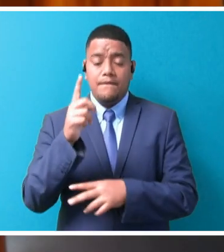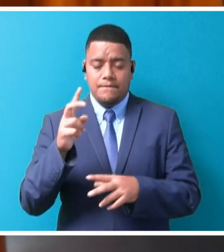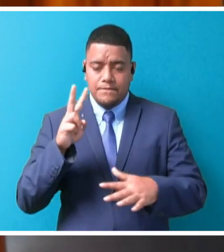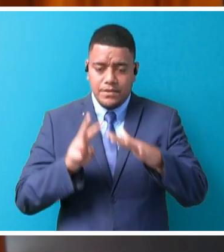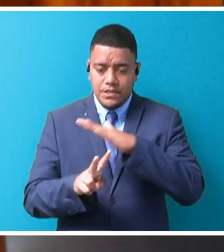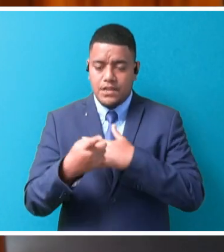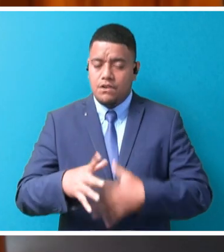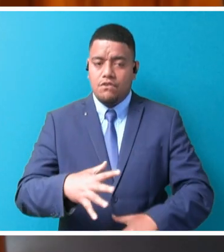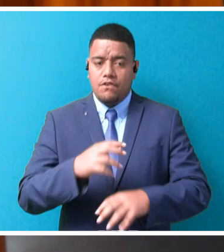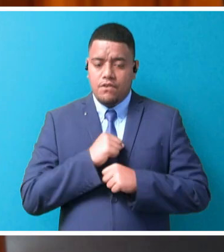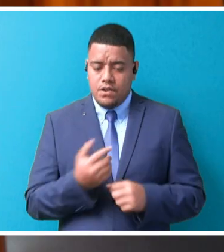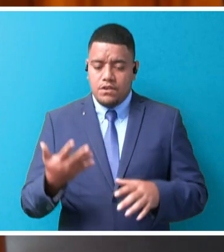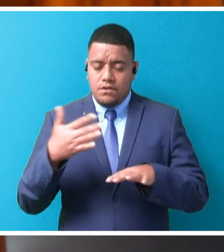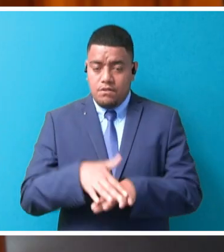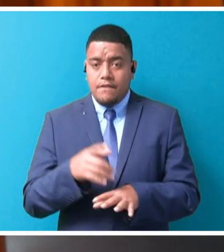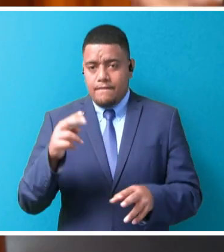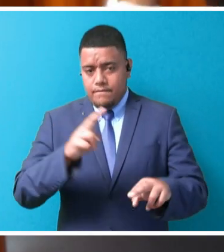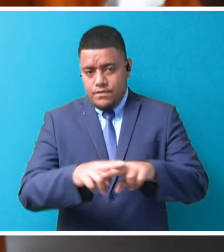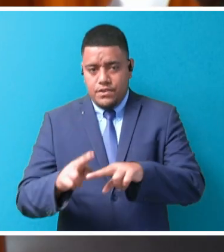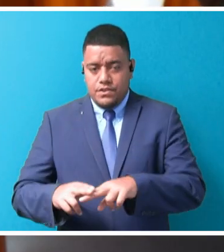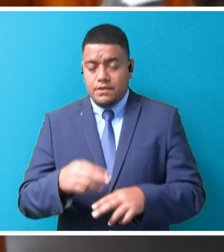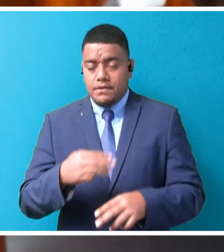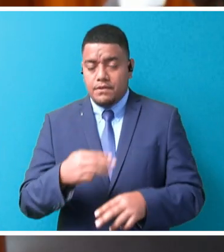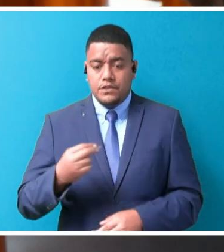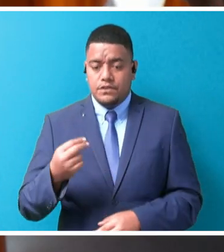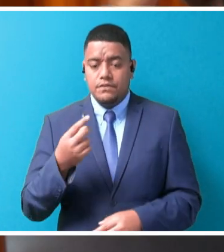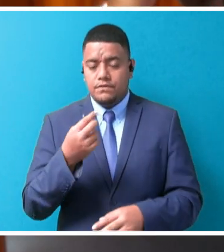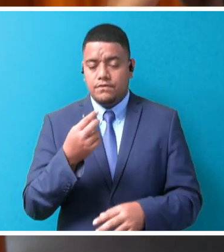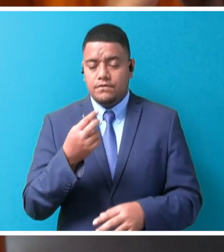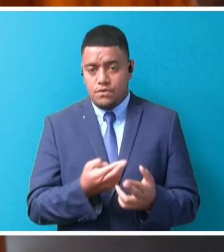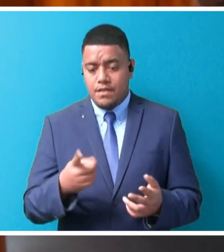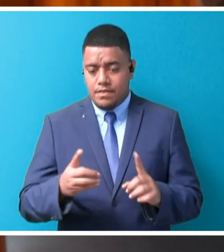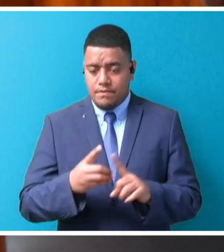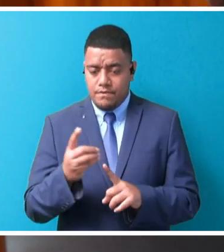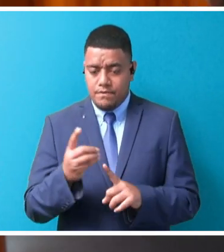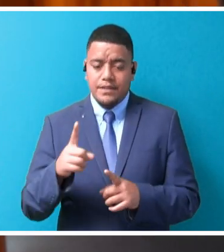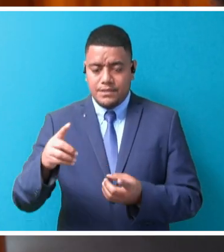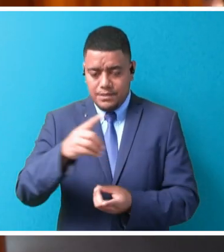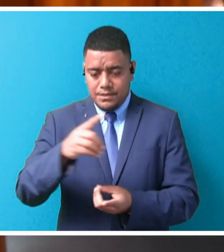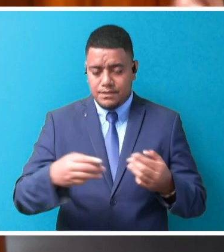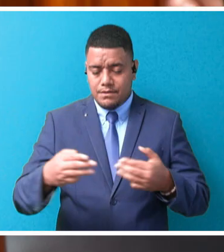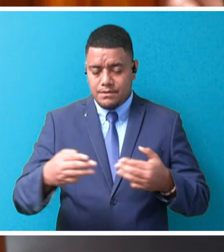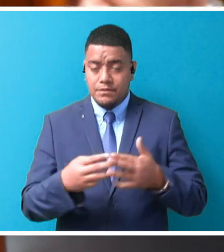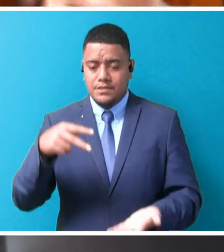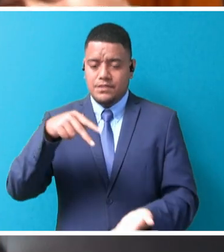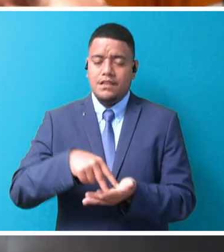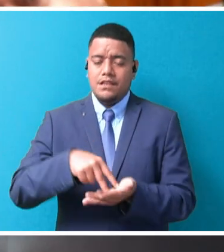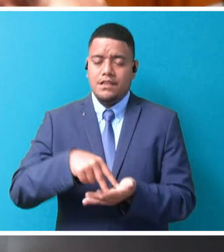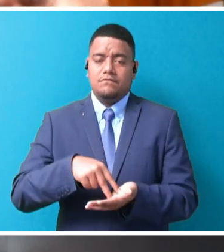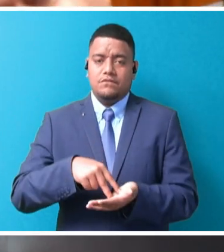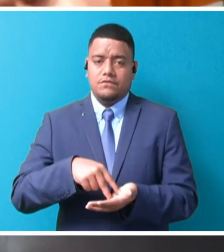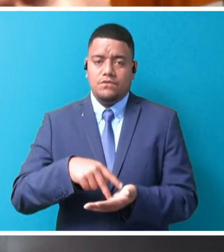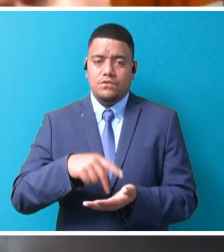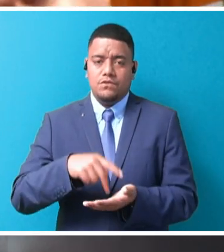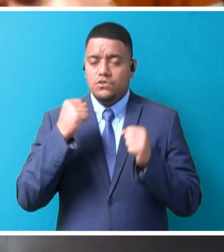confident, inclusive and resilient Fiji. The Ministry of Rural and Maritime Development and Disaster Management stand fully committed to